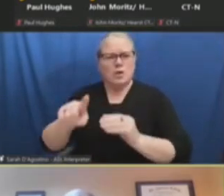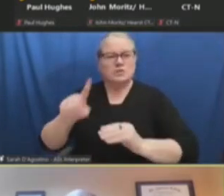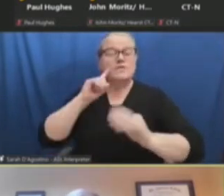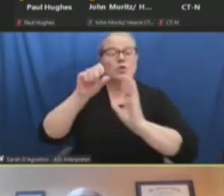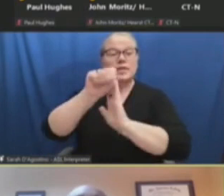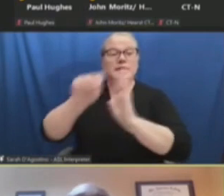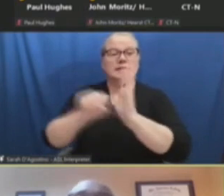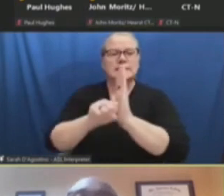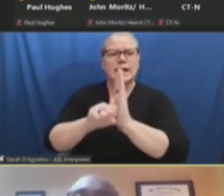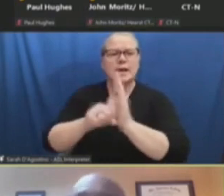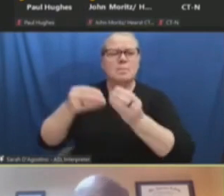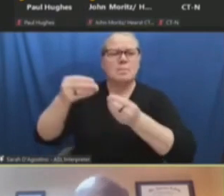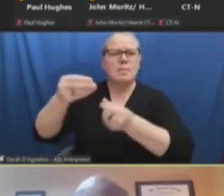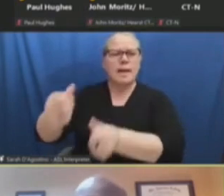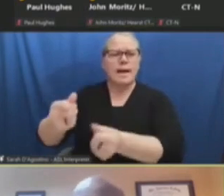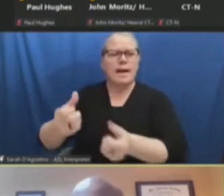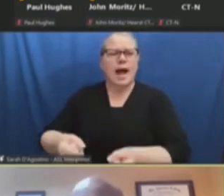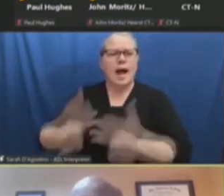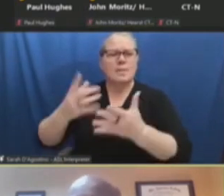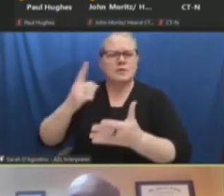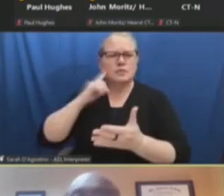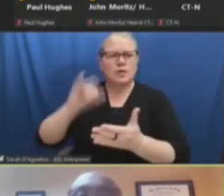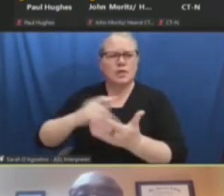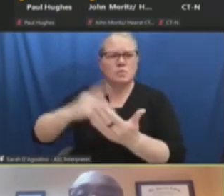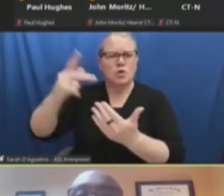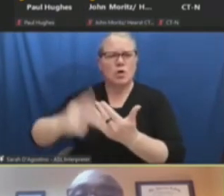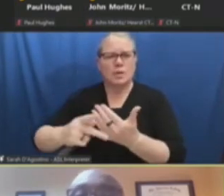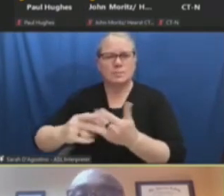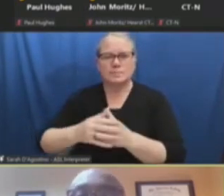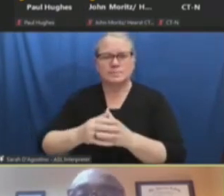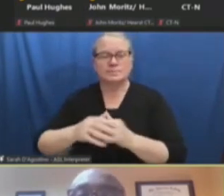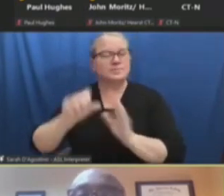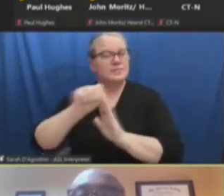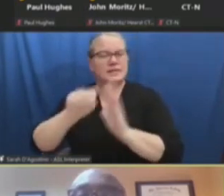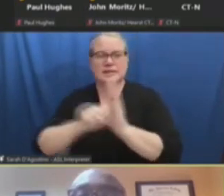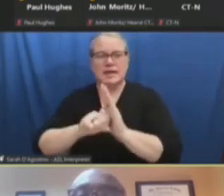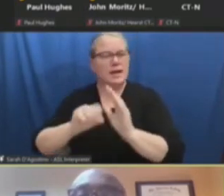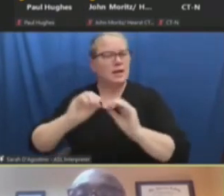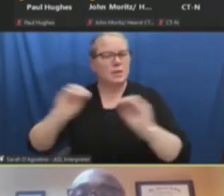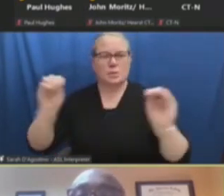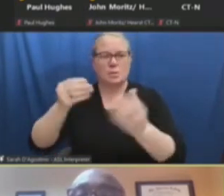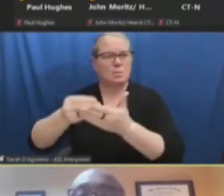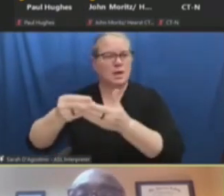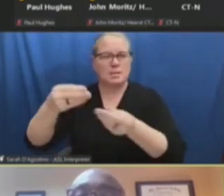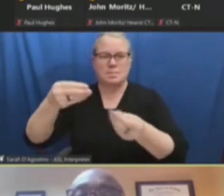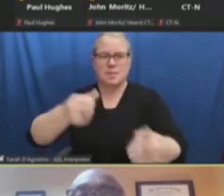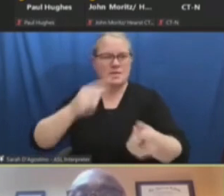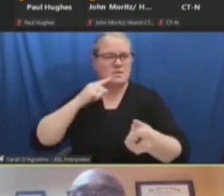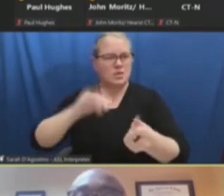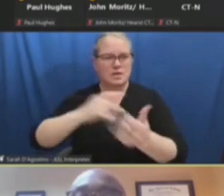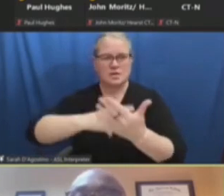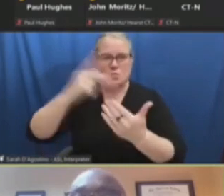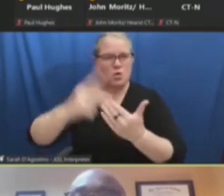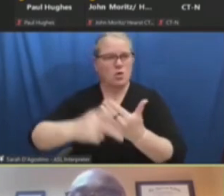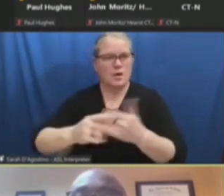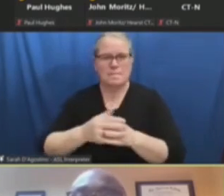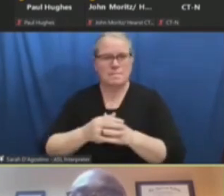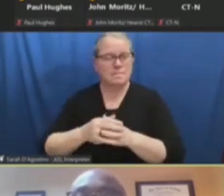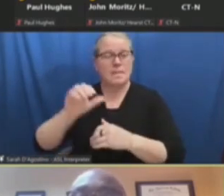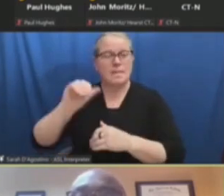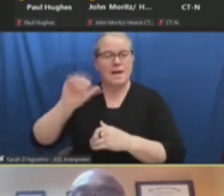So the state is not funding any part of this program. This program has been funded by Access